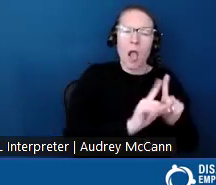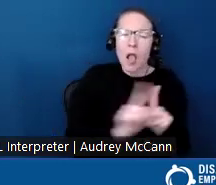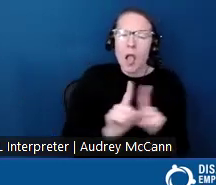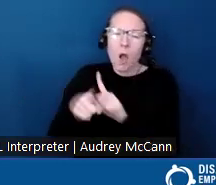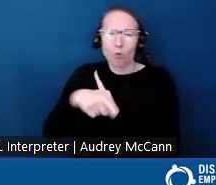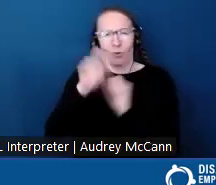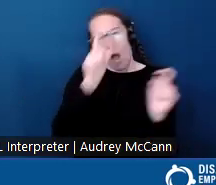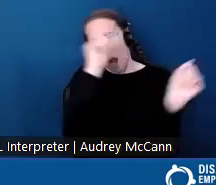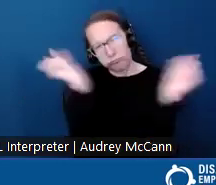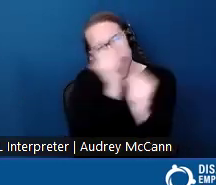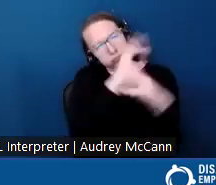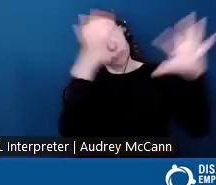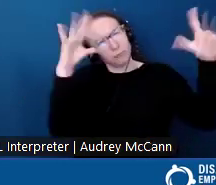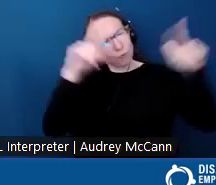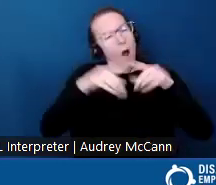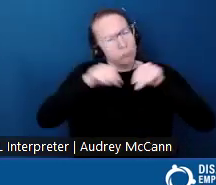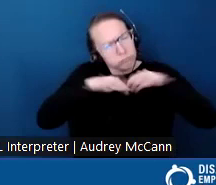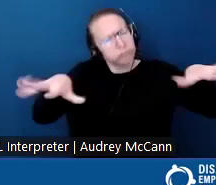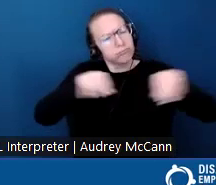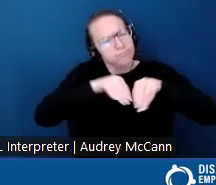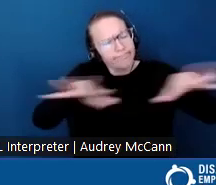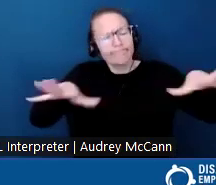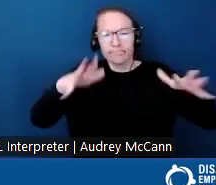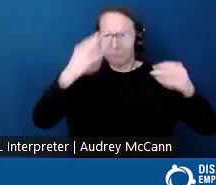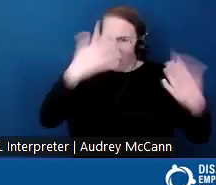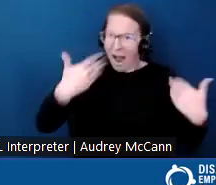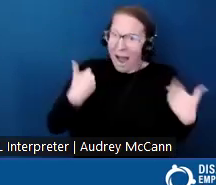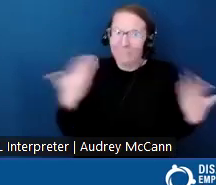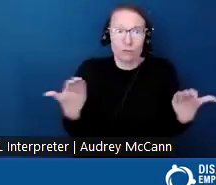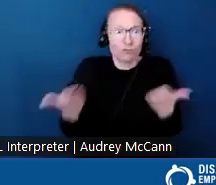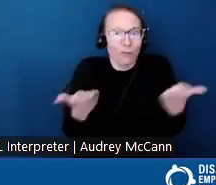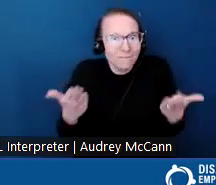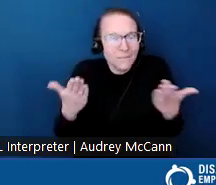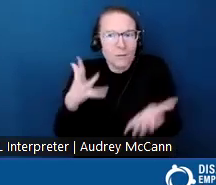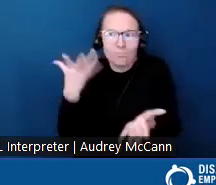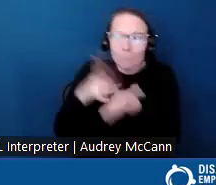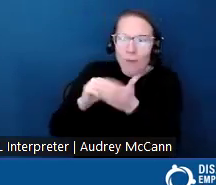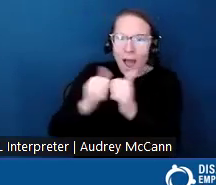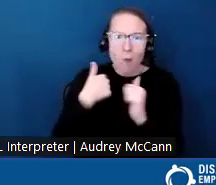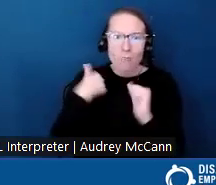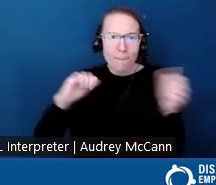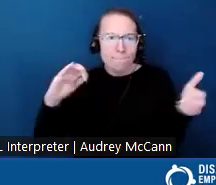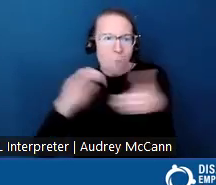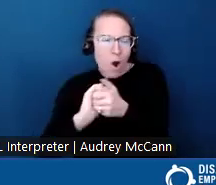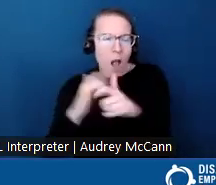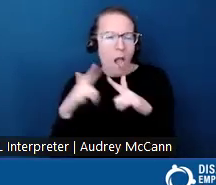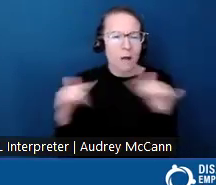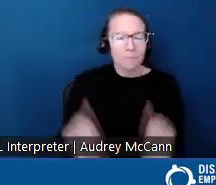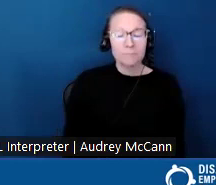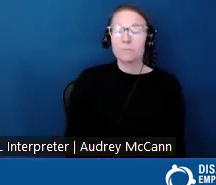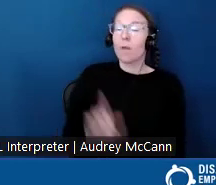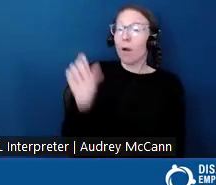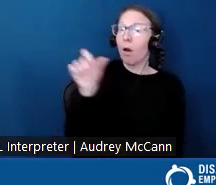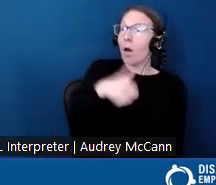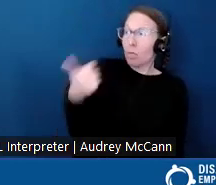kind of get the word out about our services and learning how we can partner. Another thing that my location has done